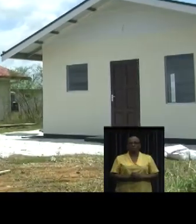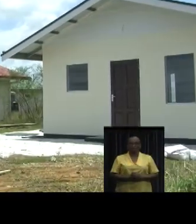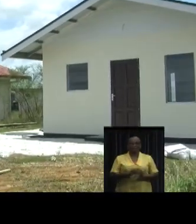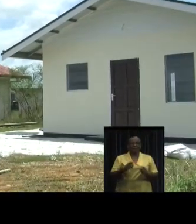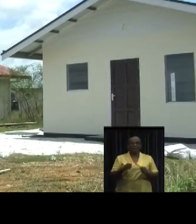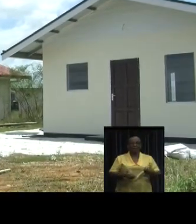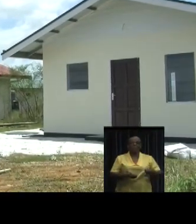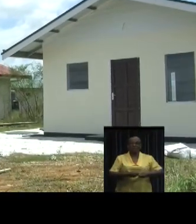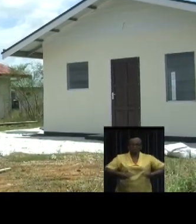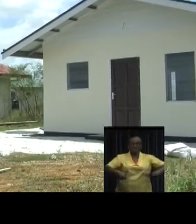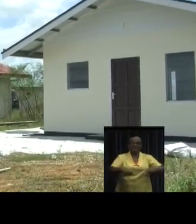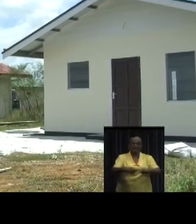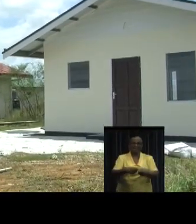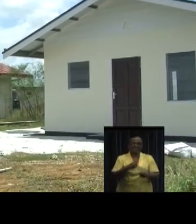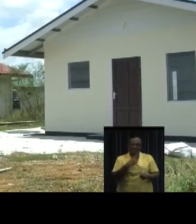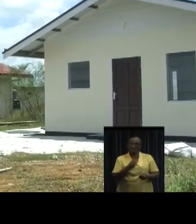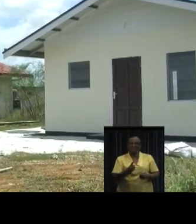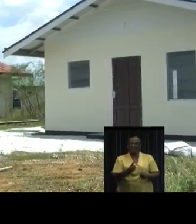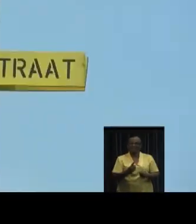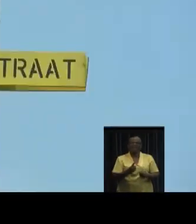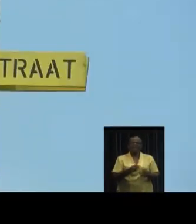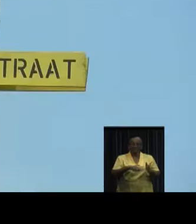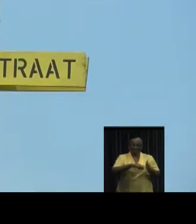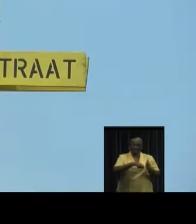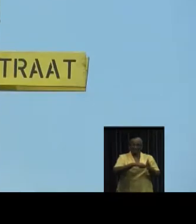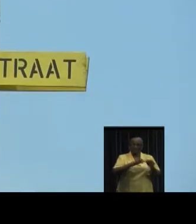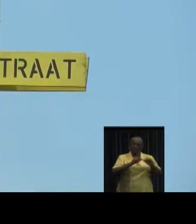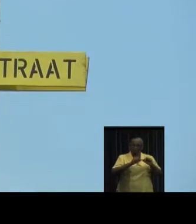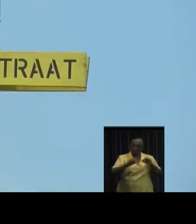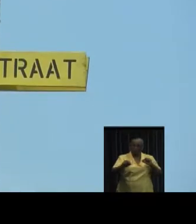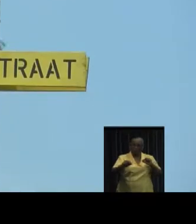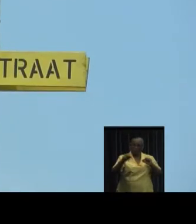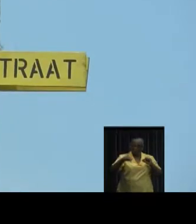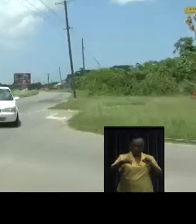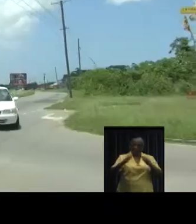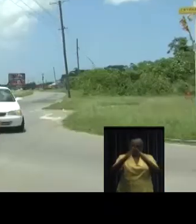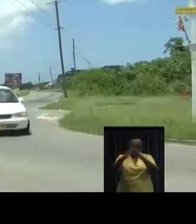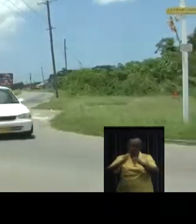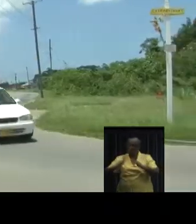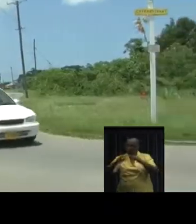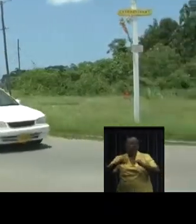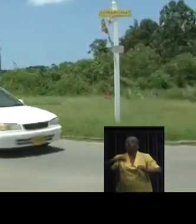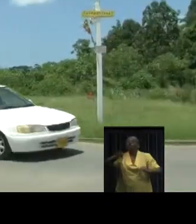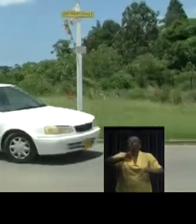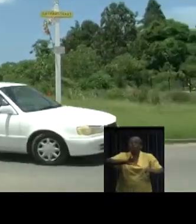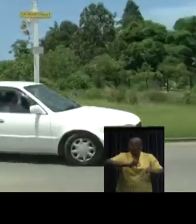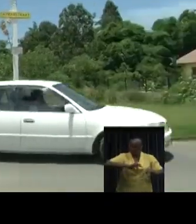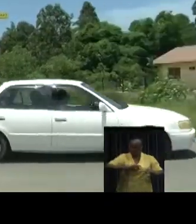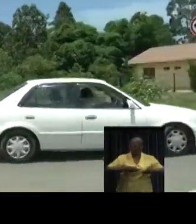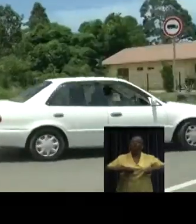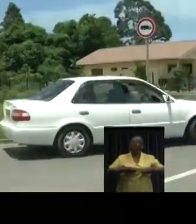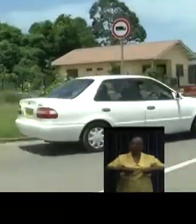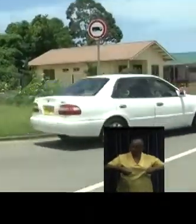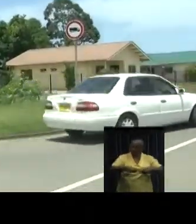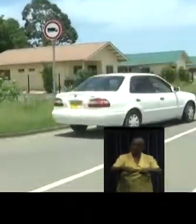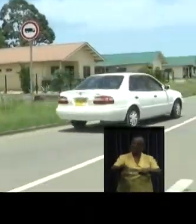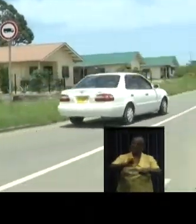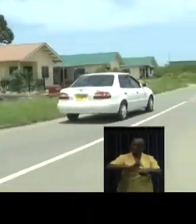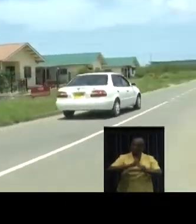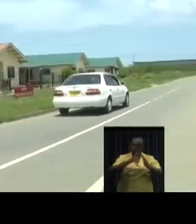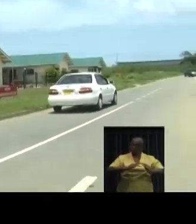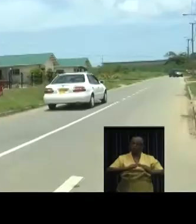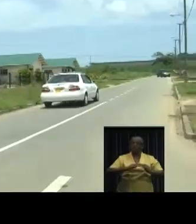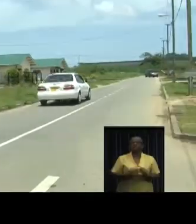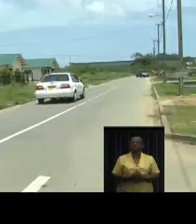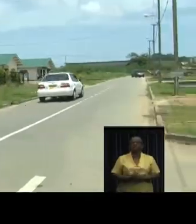closely in the allocation of the dwellings. The Ministry of Social Affairs will take the necessary steps to reclaim these